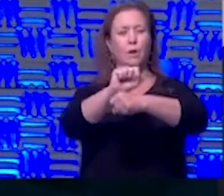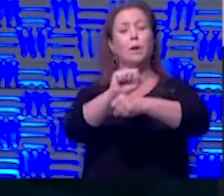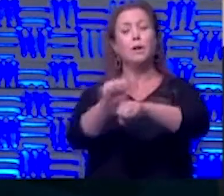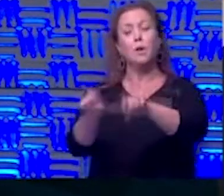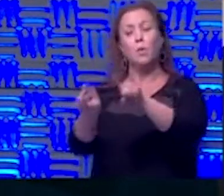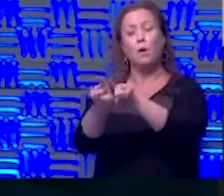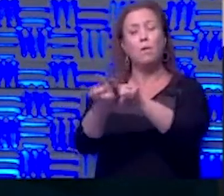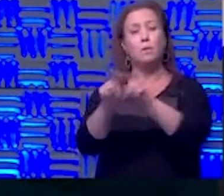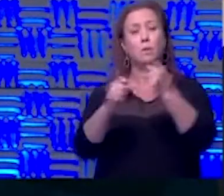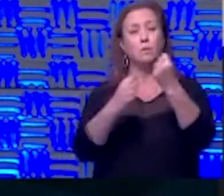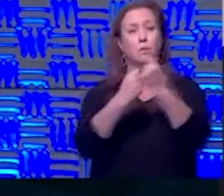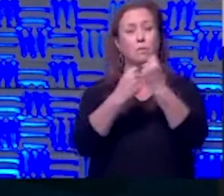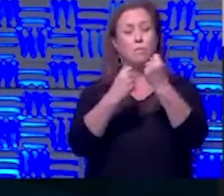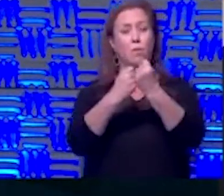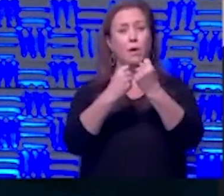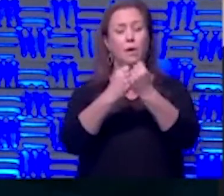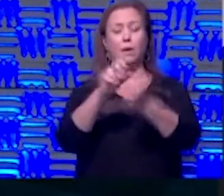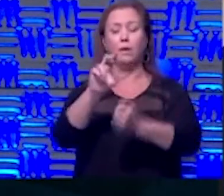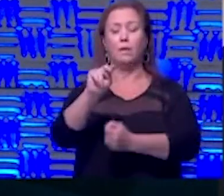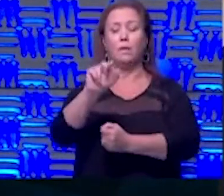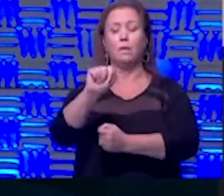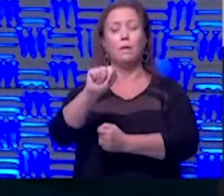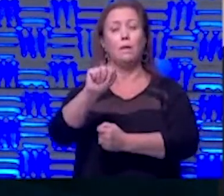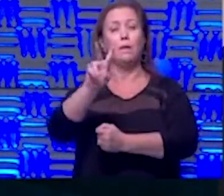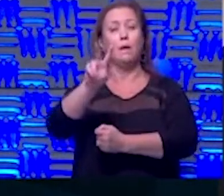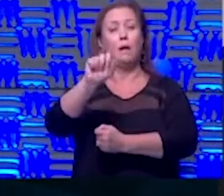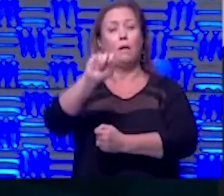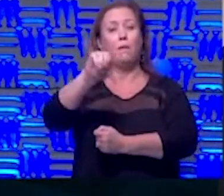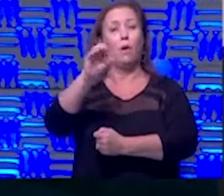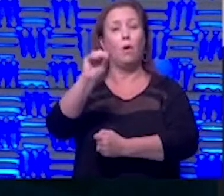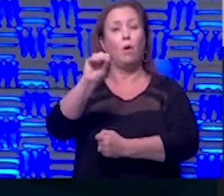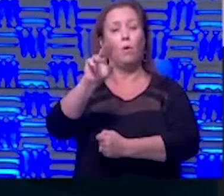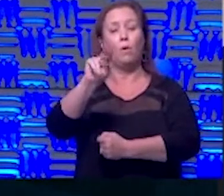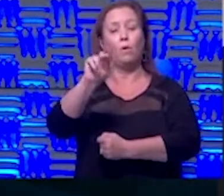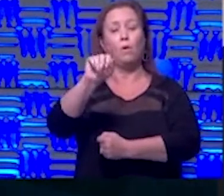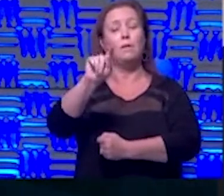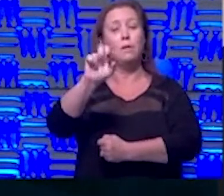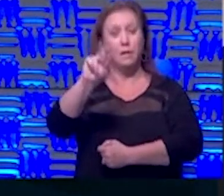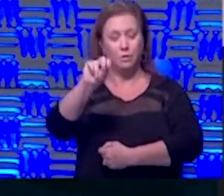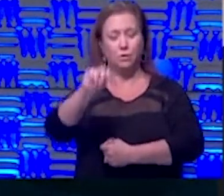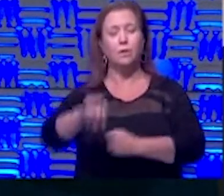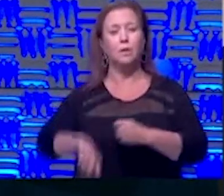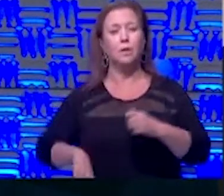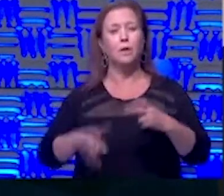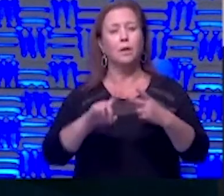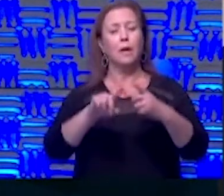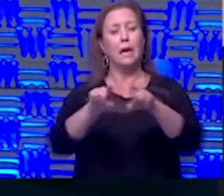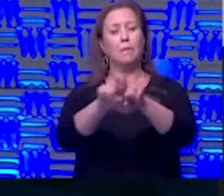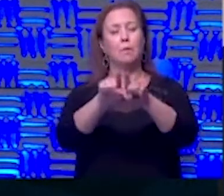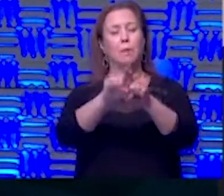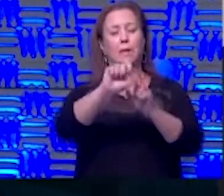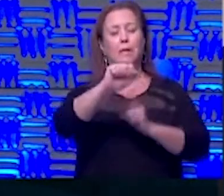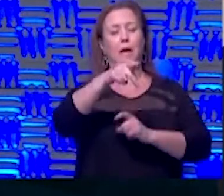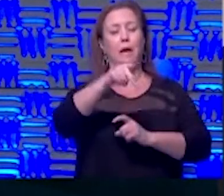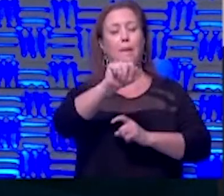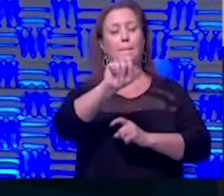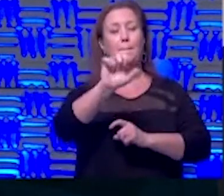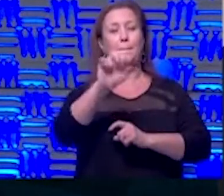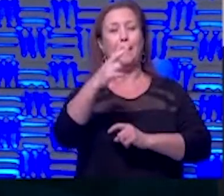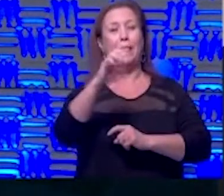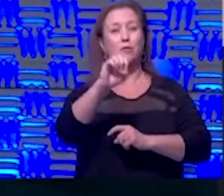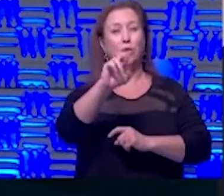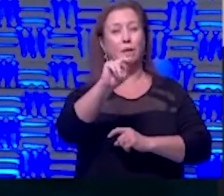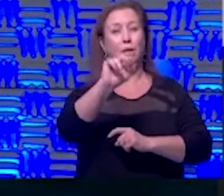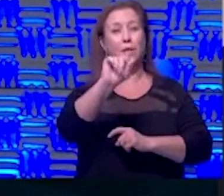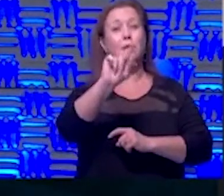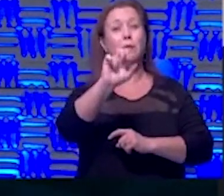the Navajo Nation, as well as preparing to support the Apache Nation